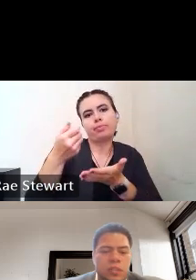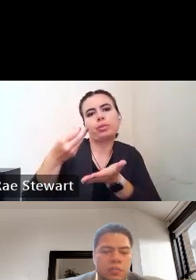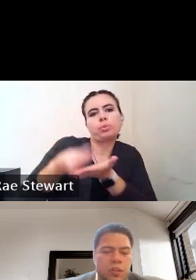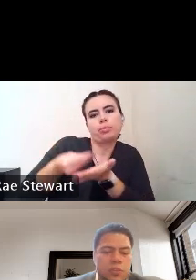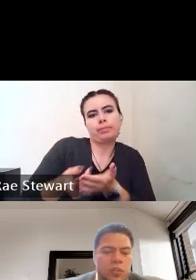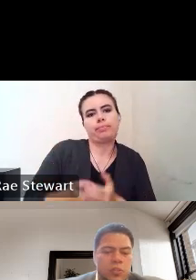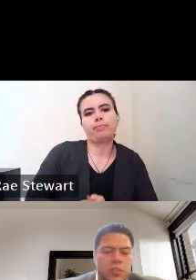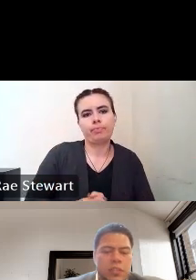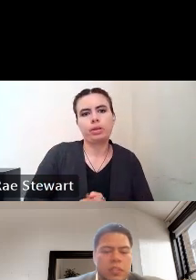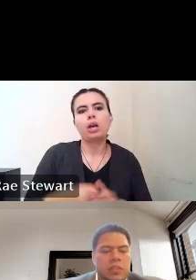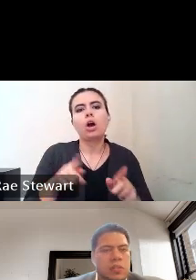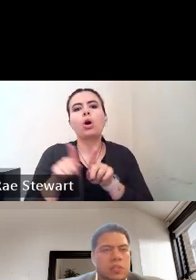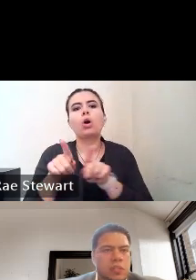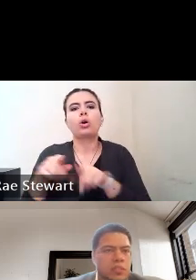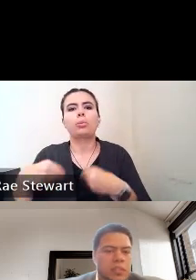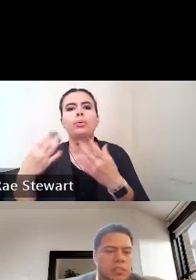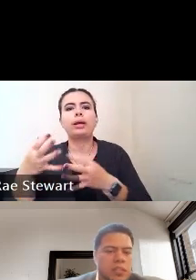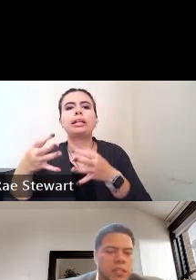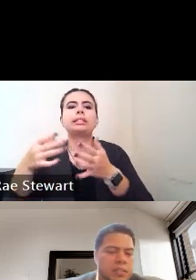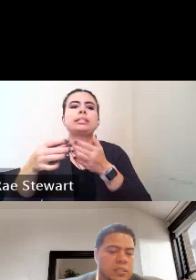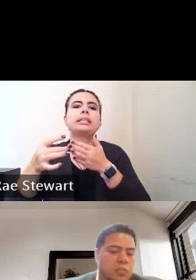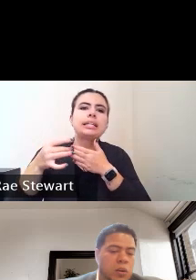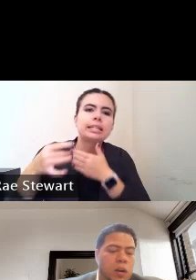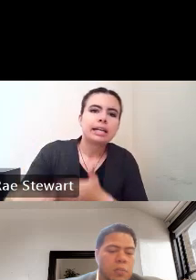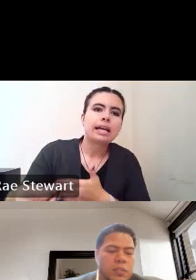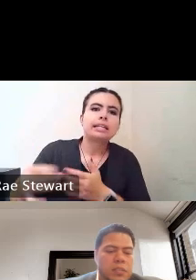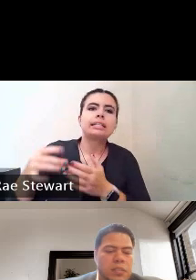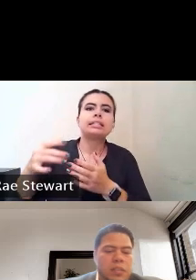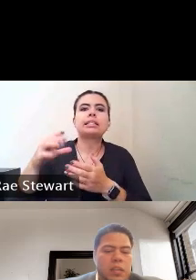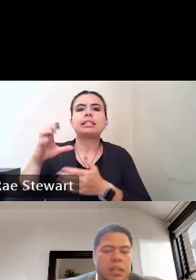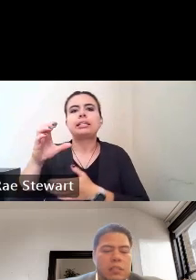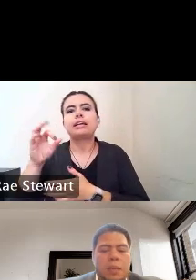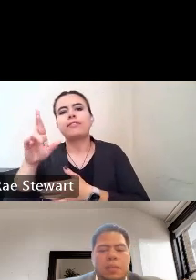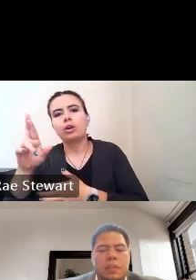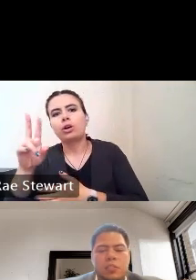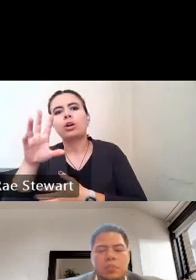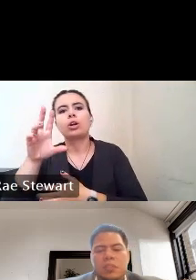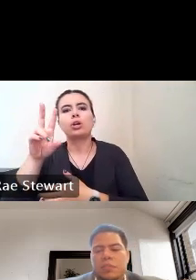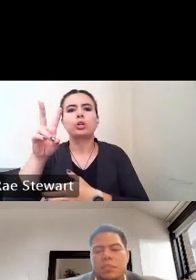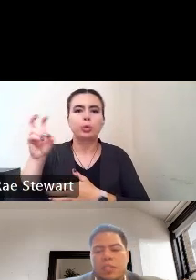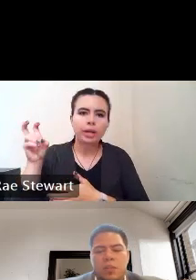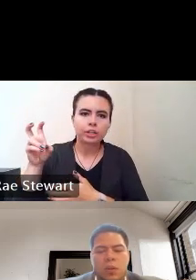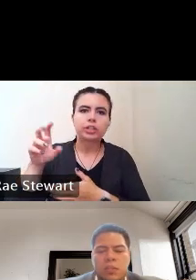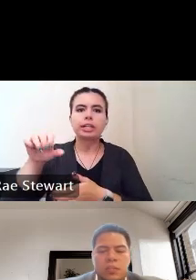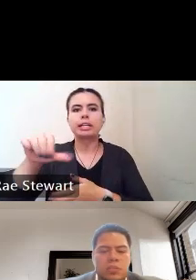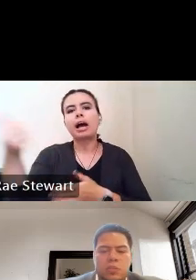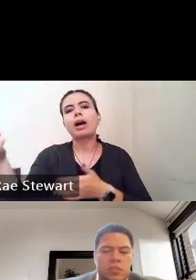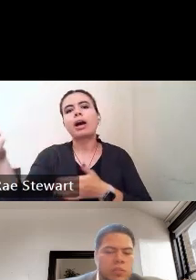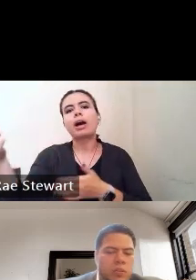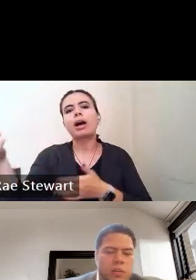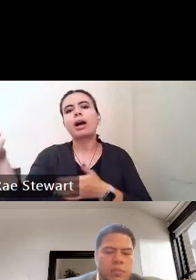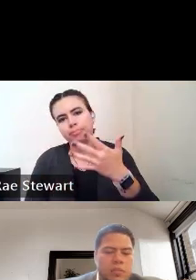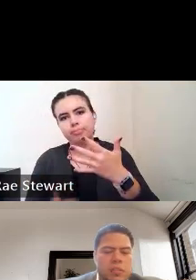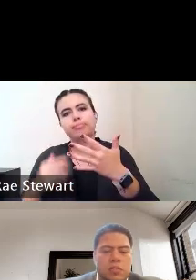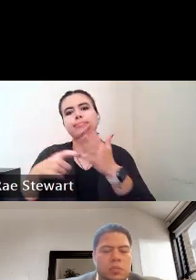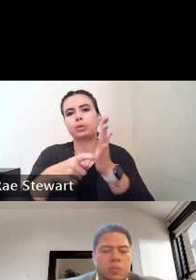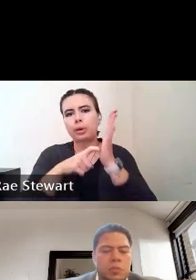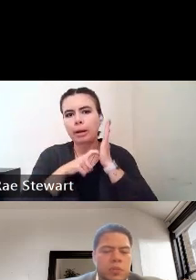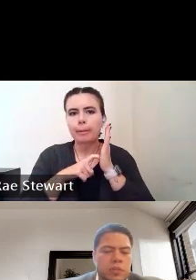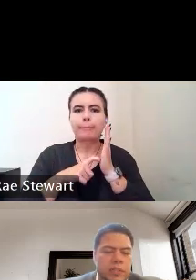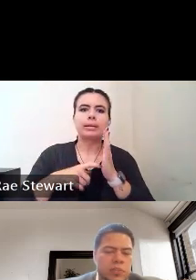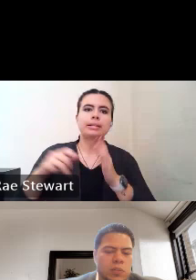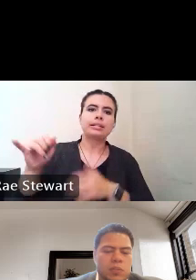2 CFR 200 and other CHS requirements. On top of that, there are specific state laws, insurance requirements, and